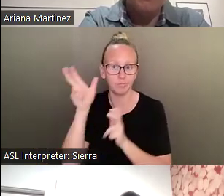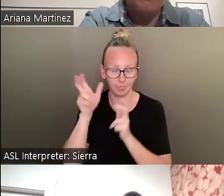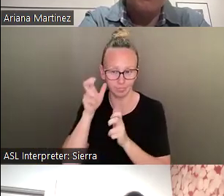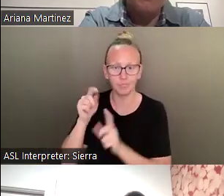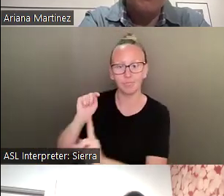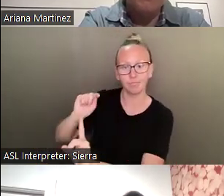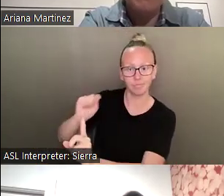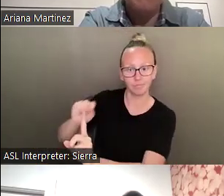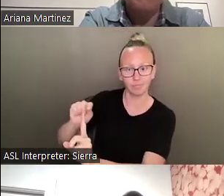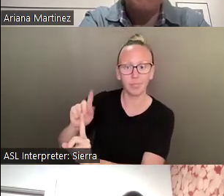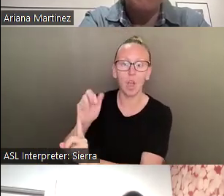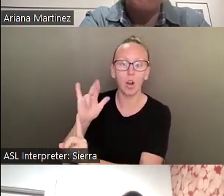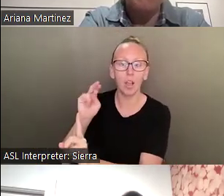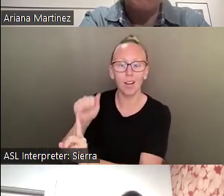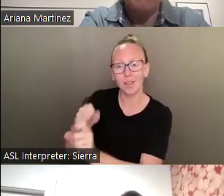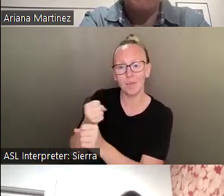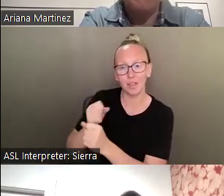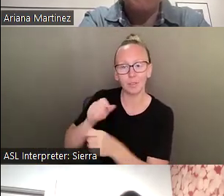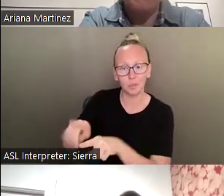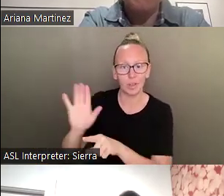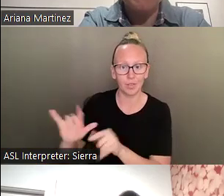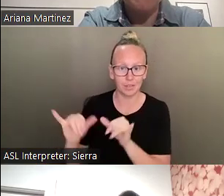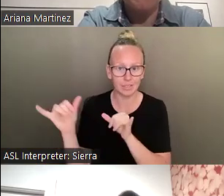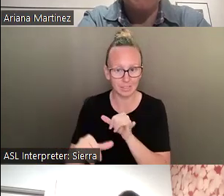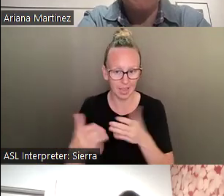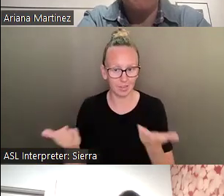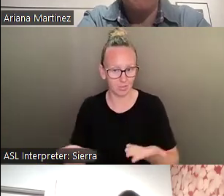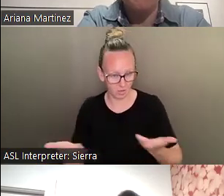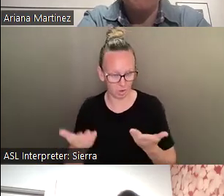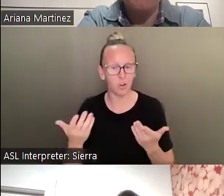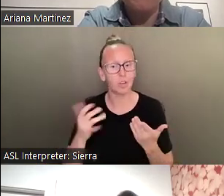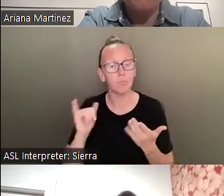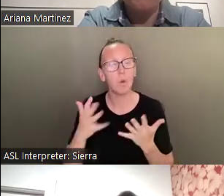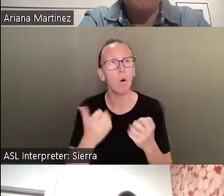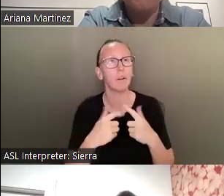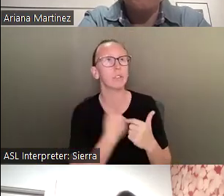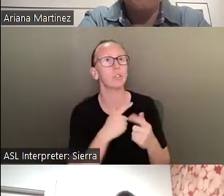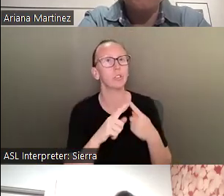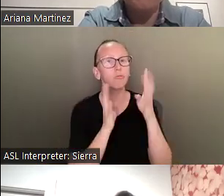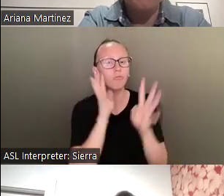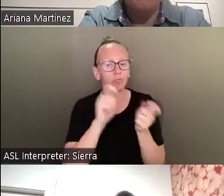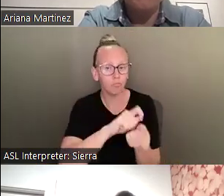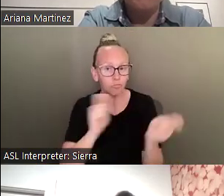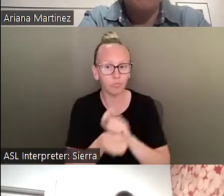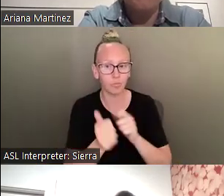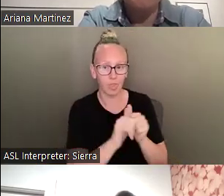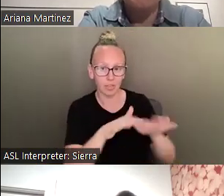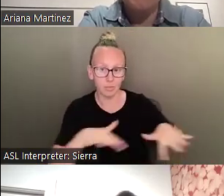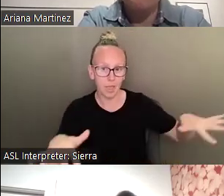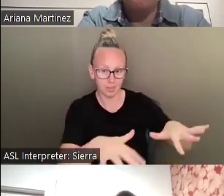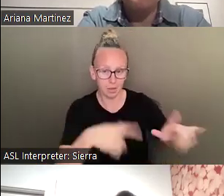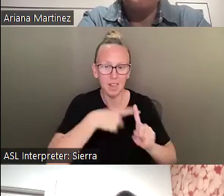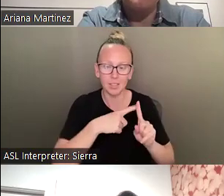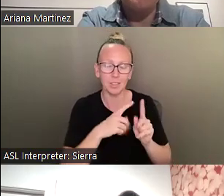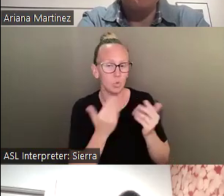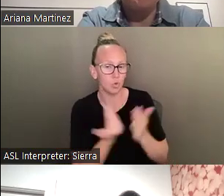at the James Castle House invites us to reimagine how we come to know a place and how we might create new